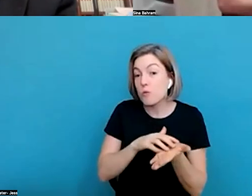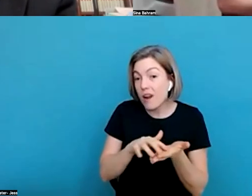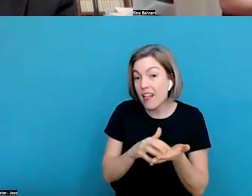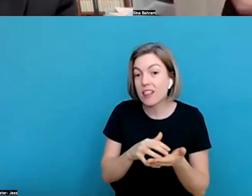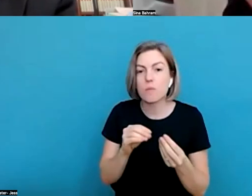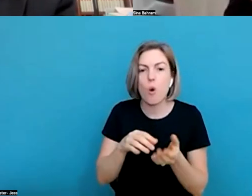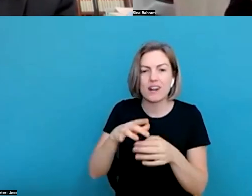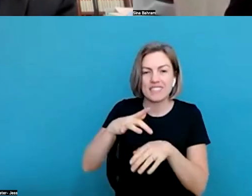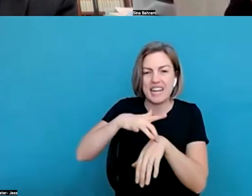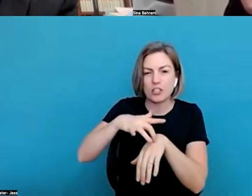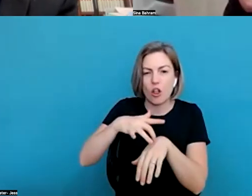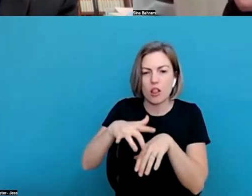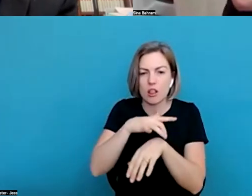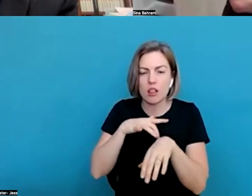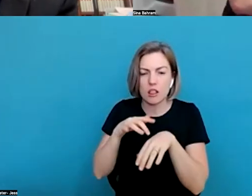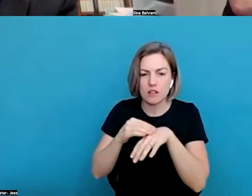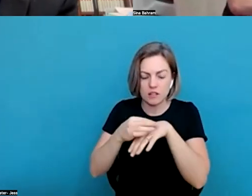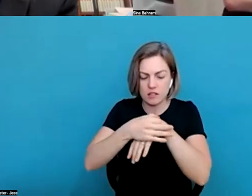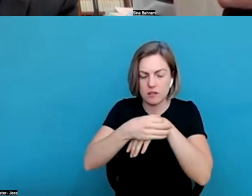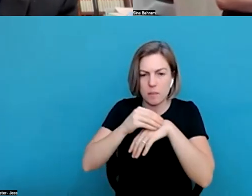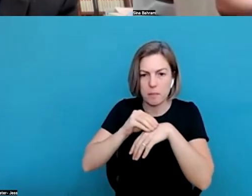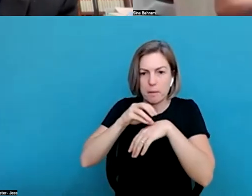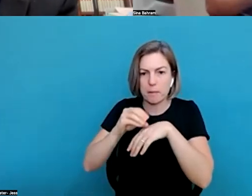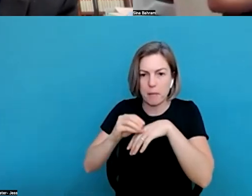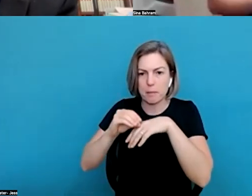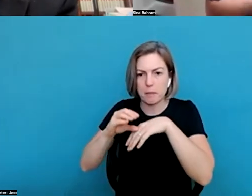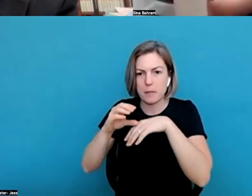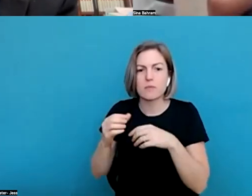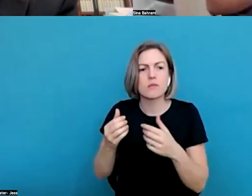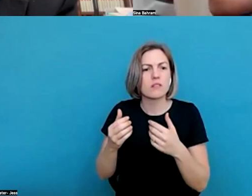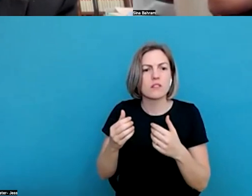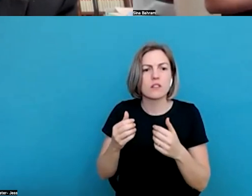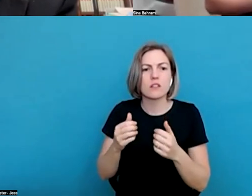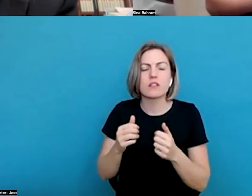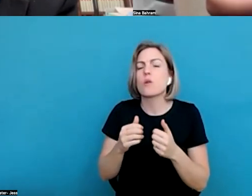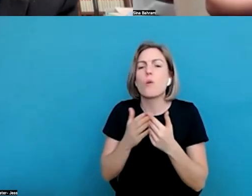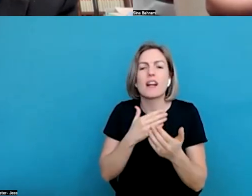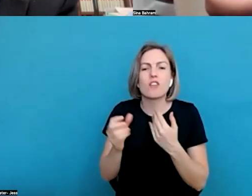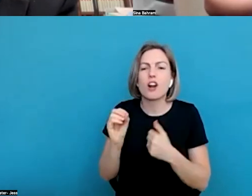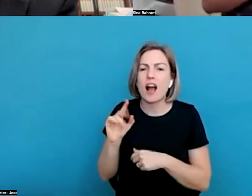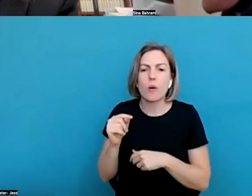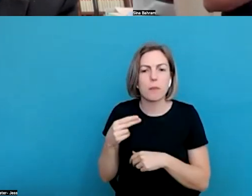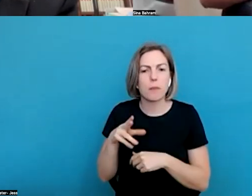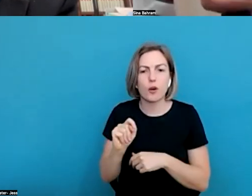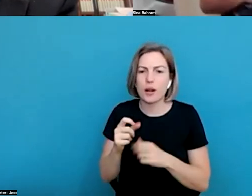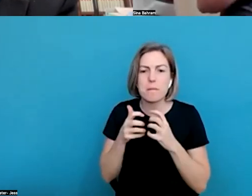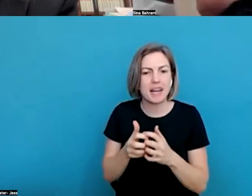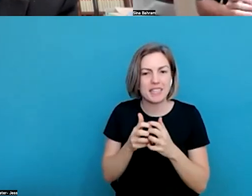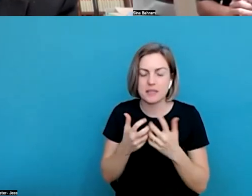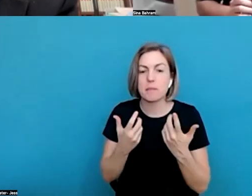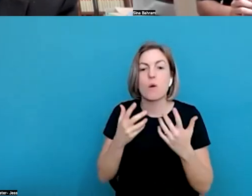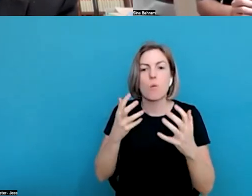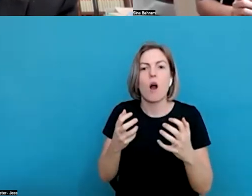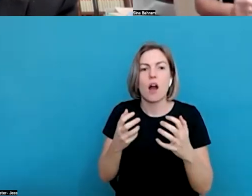tactile display with buttons that bubble up with microfluidics. Whatever the output mechanism is, we want to have a mediation